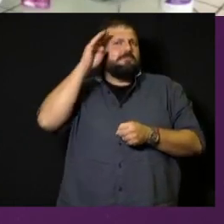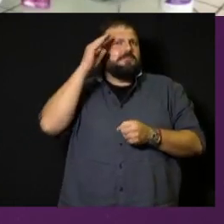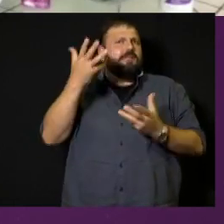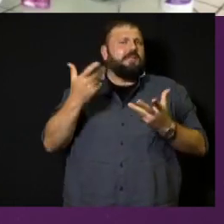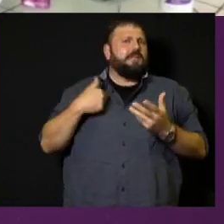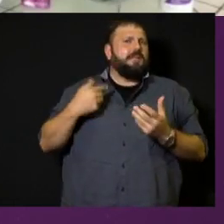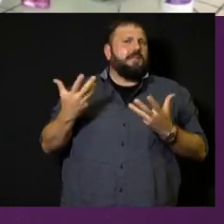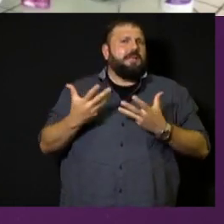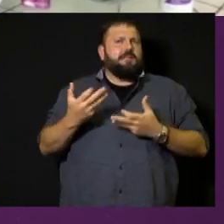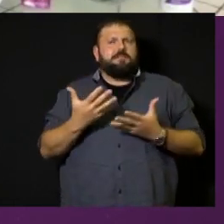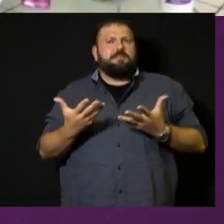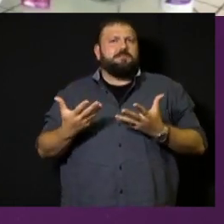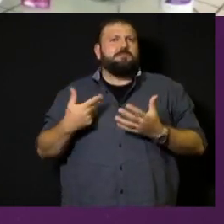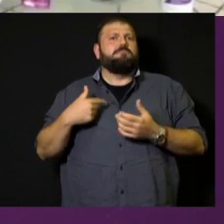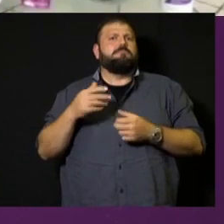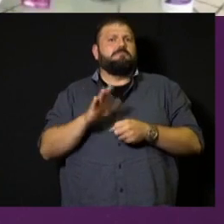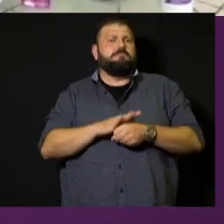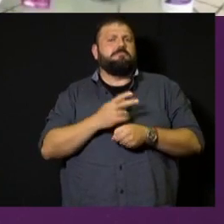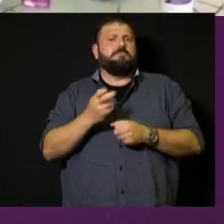We thought on how